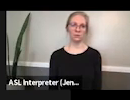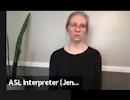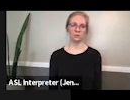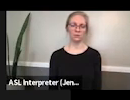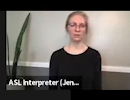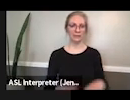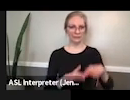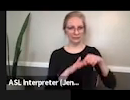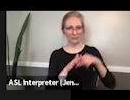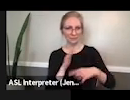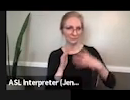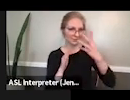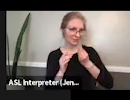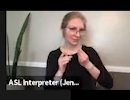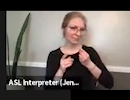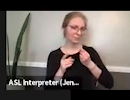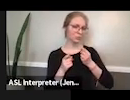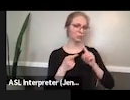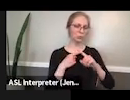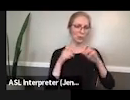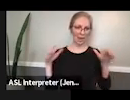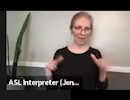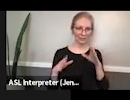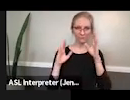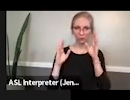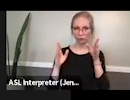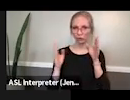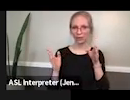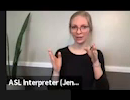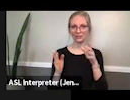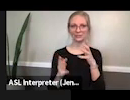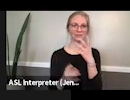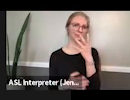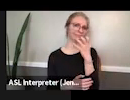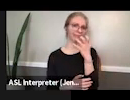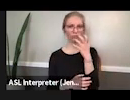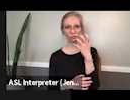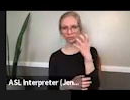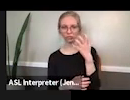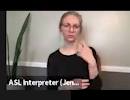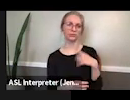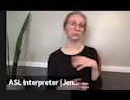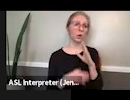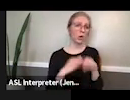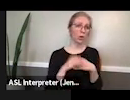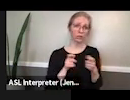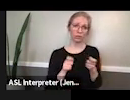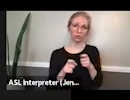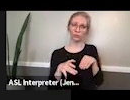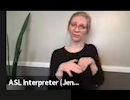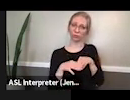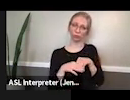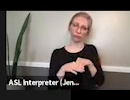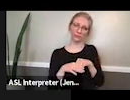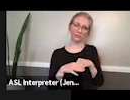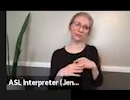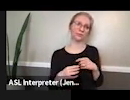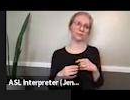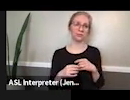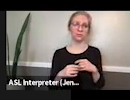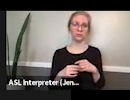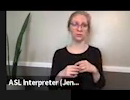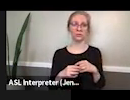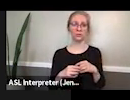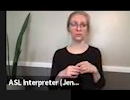active alertness, to agitation, and this is all controlled internally. And it